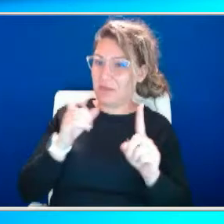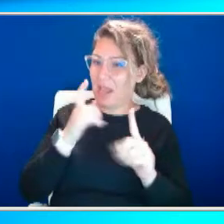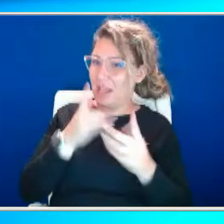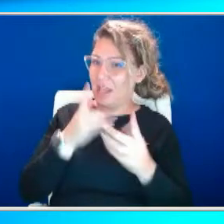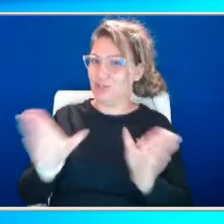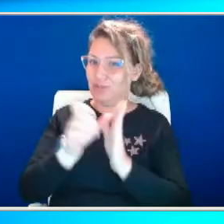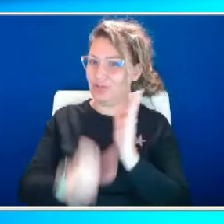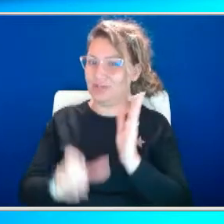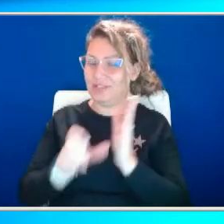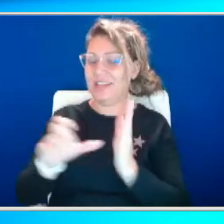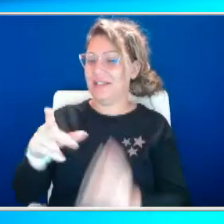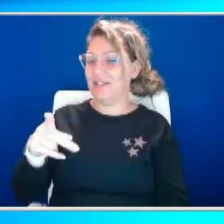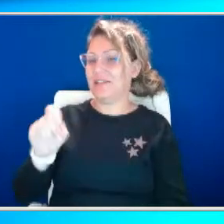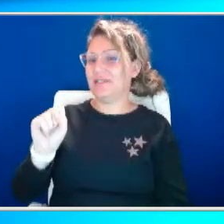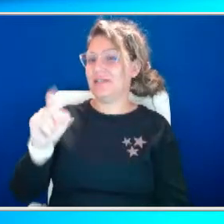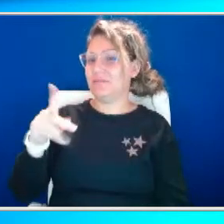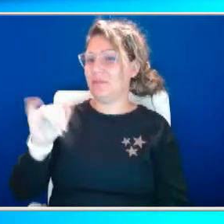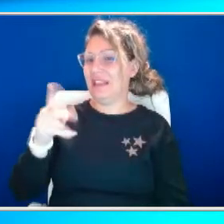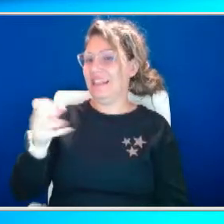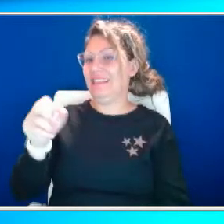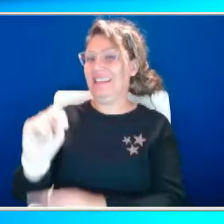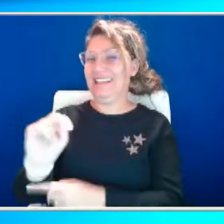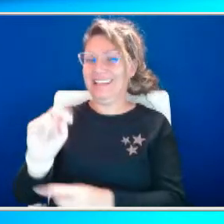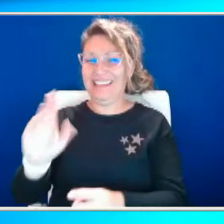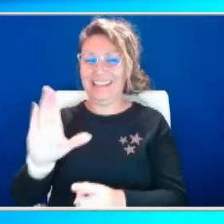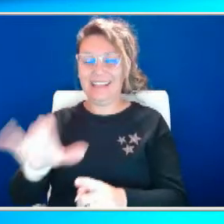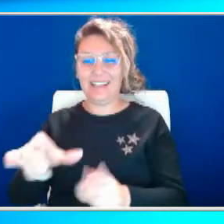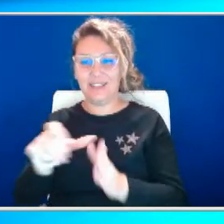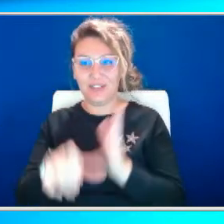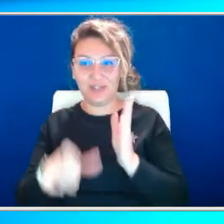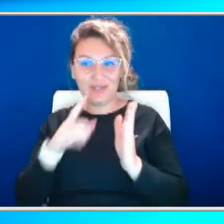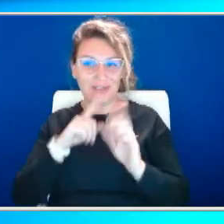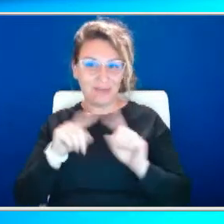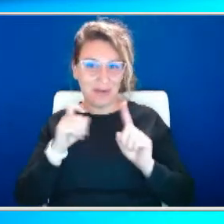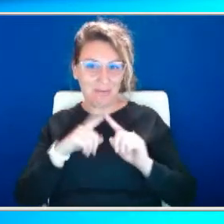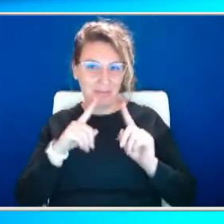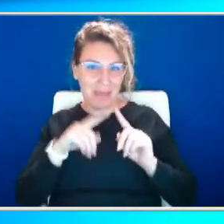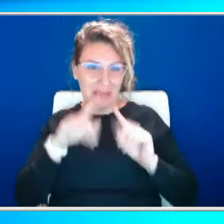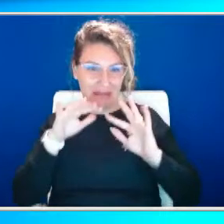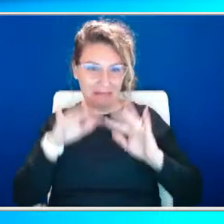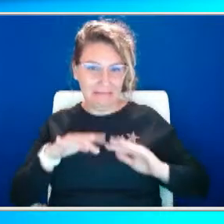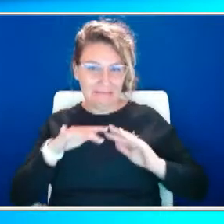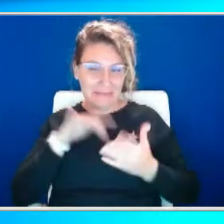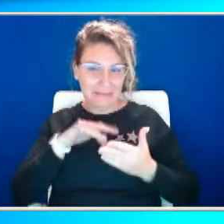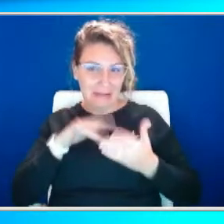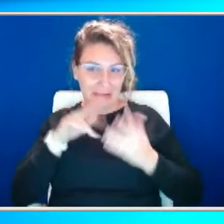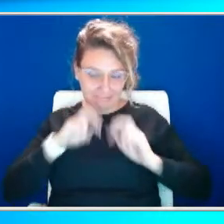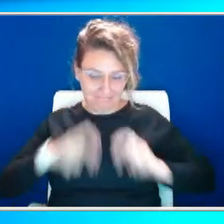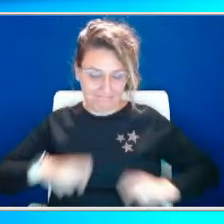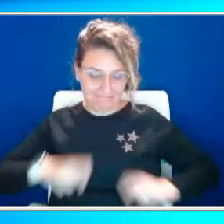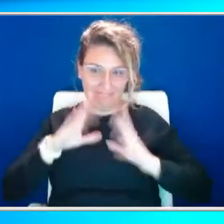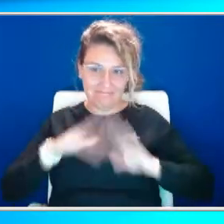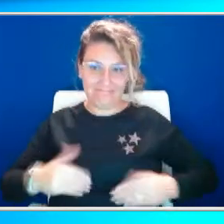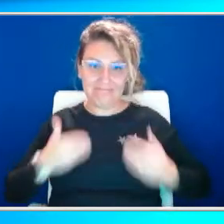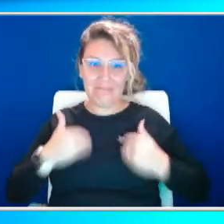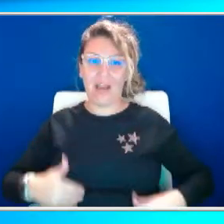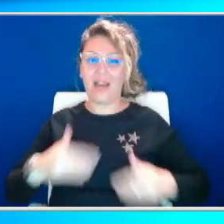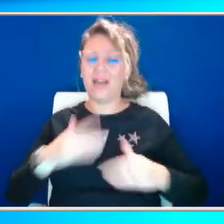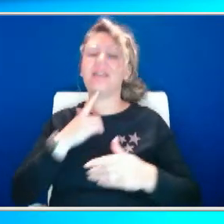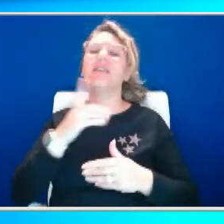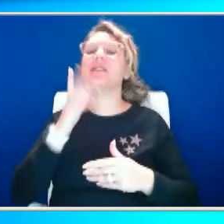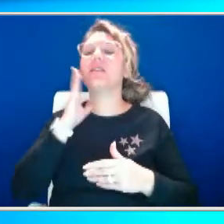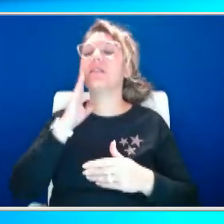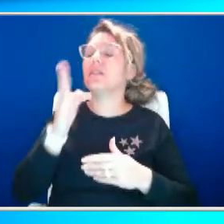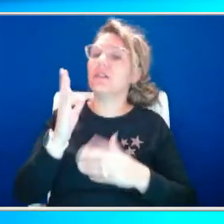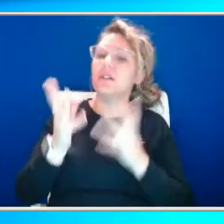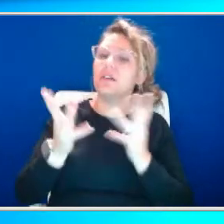surgery, but from what I know from the anatomy, they probably have to go in from the front side. So usually we do see patients that develop chronic pain